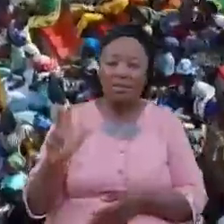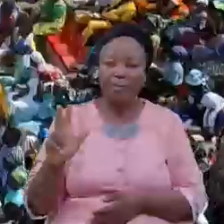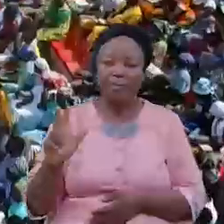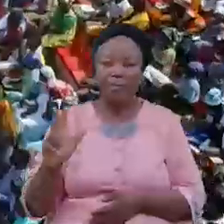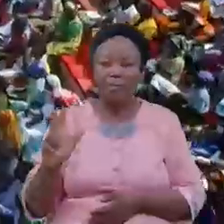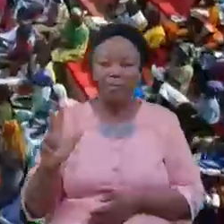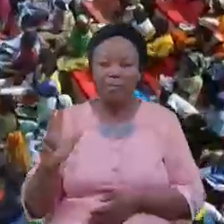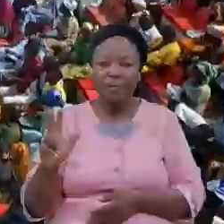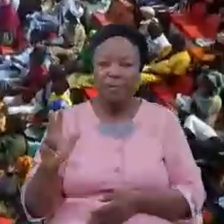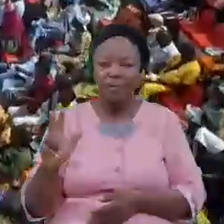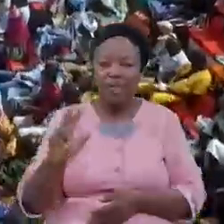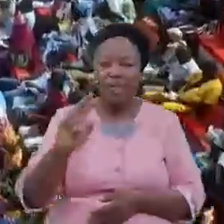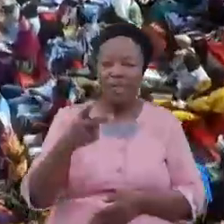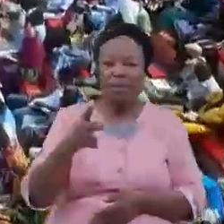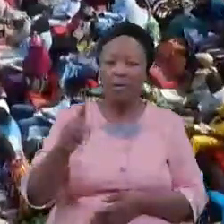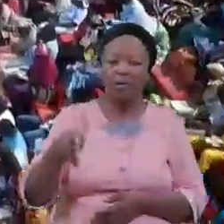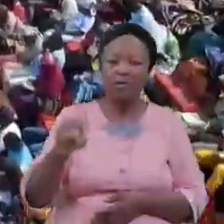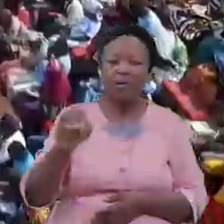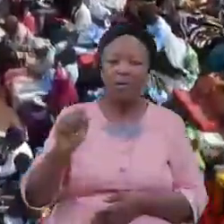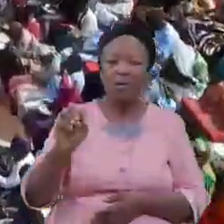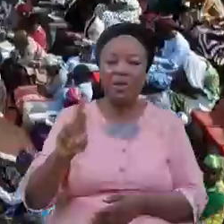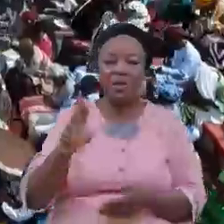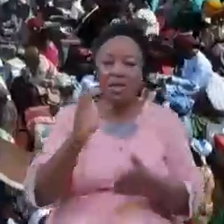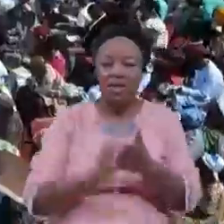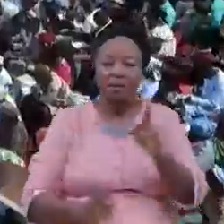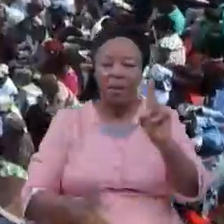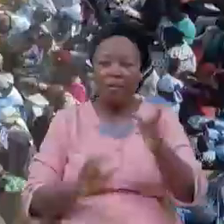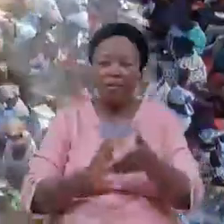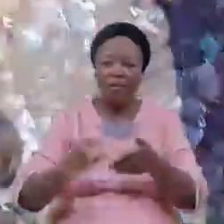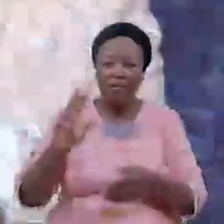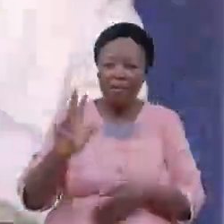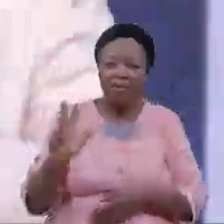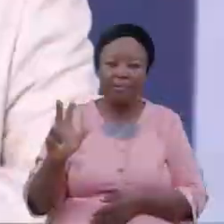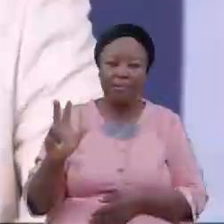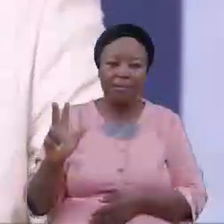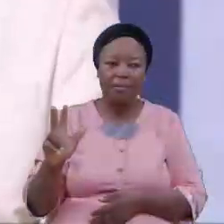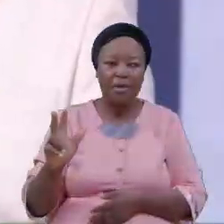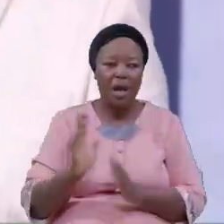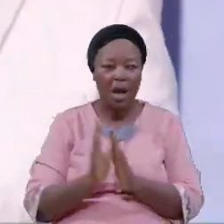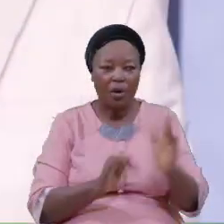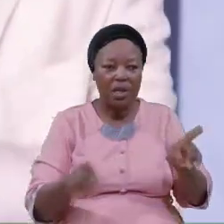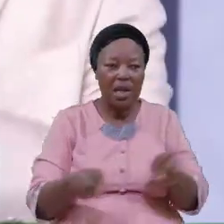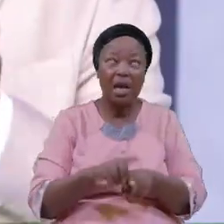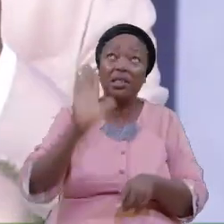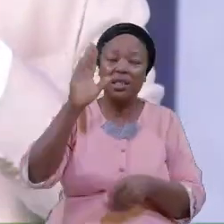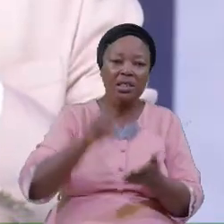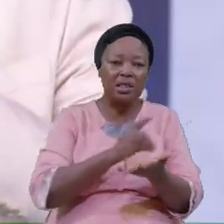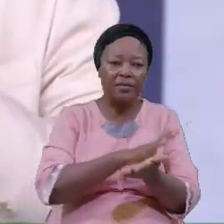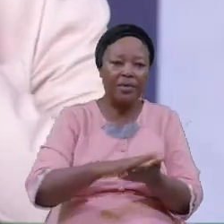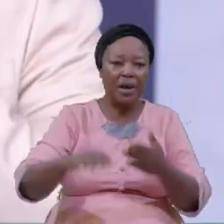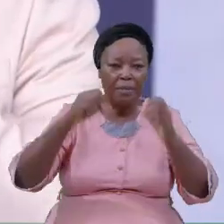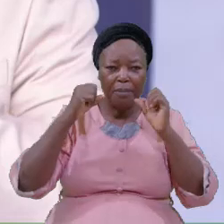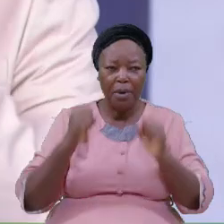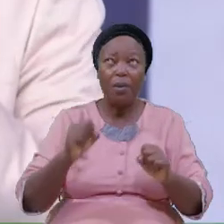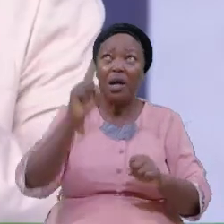In 2 Peter chapter 1, verse 3. "According as his divine power, he has